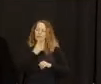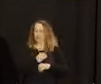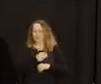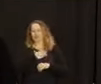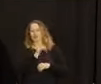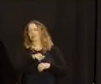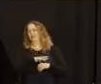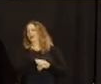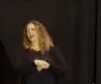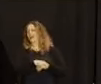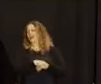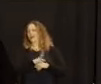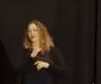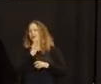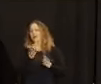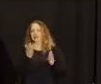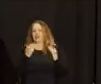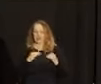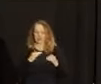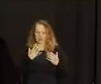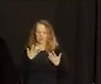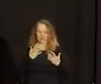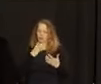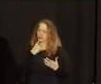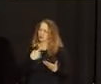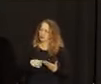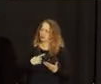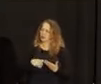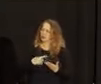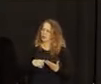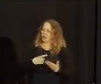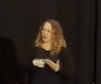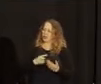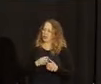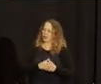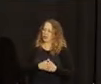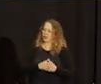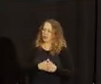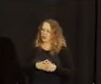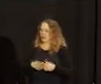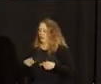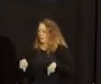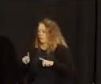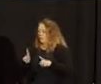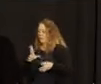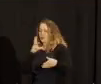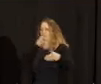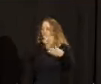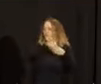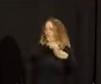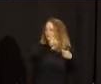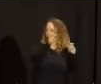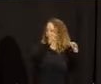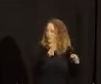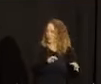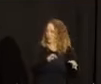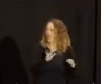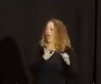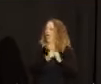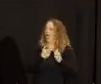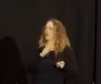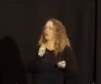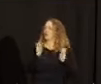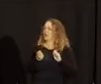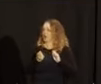Rebecca, we'll go to you next. Can you talk a little bit about who's not at the table and what changes can be made